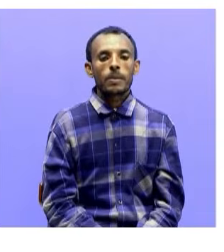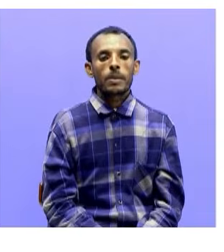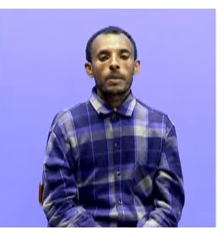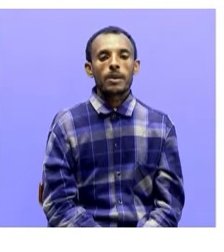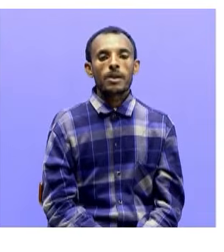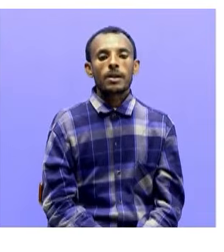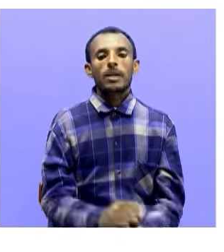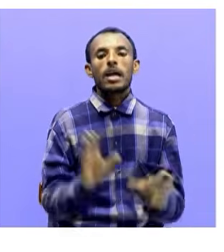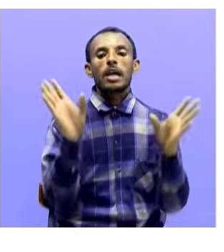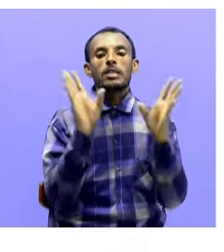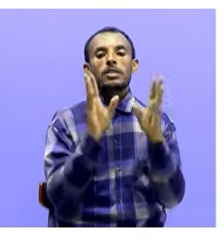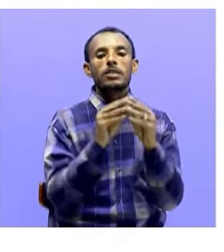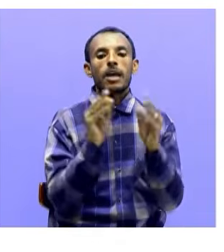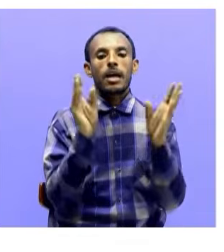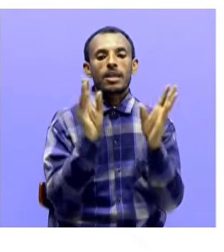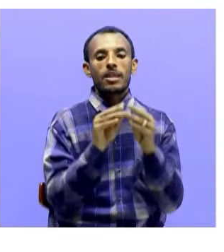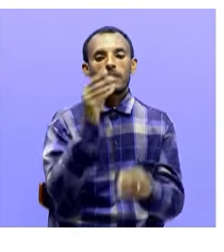a set of